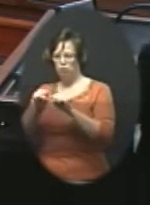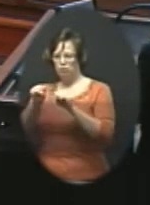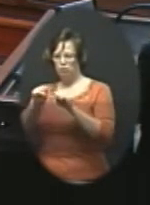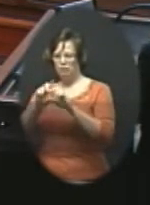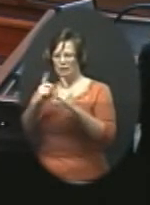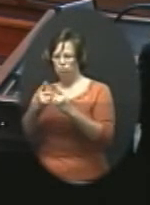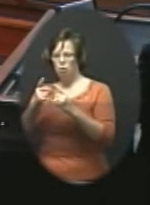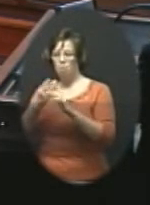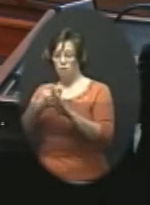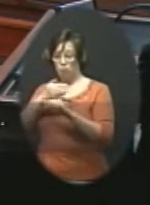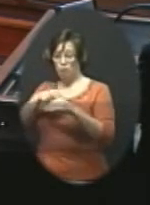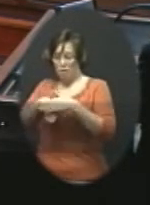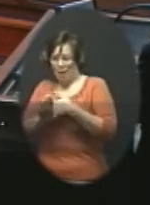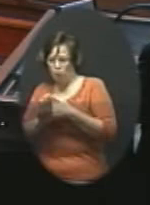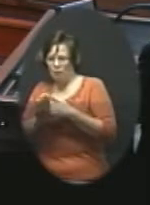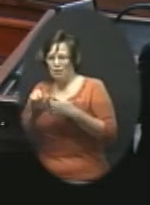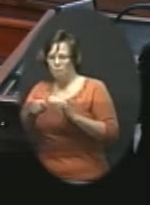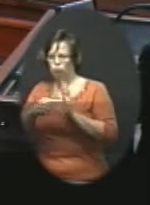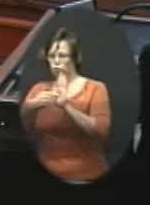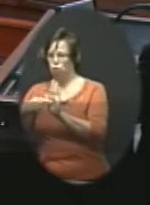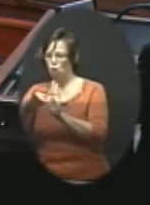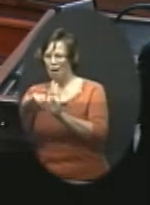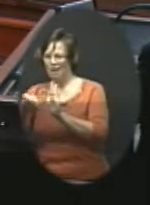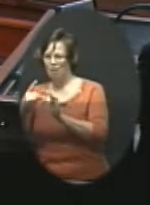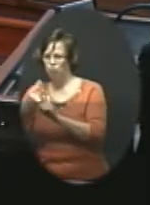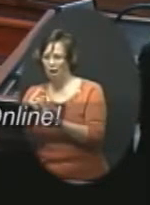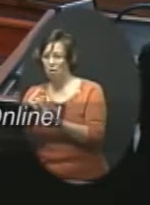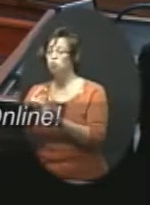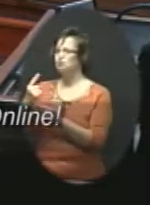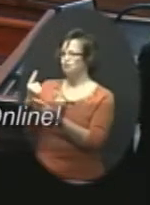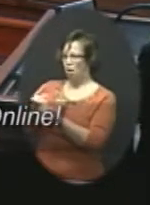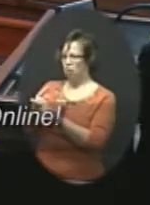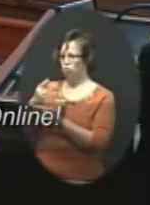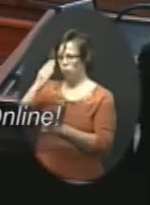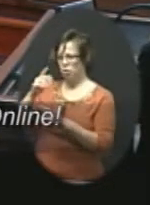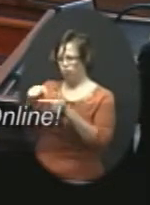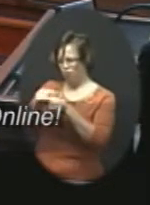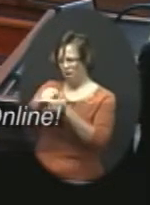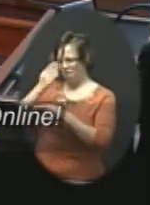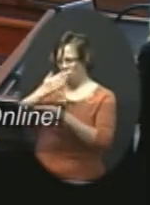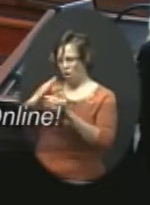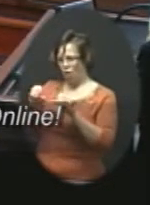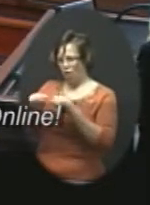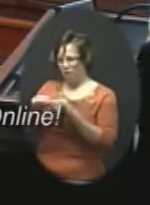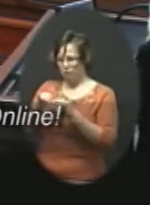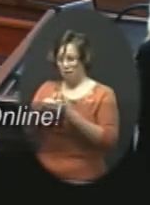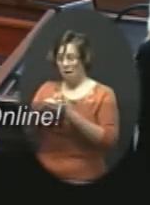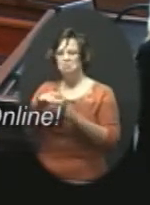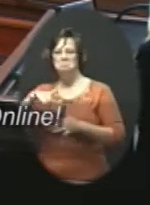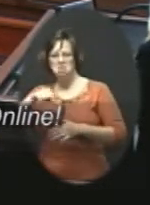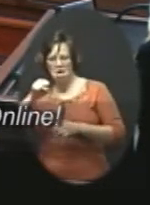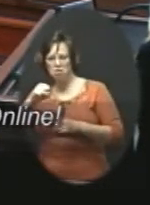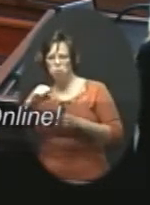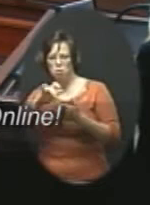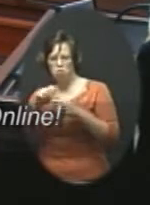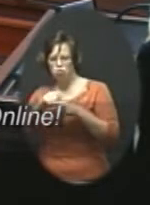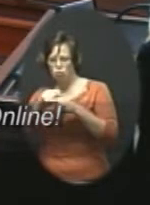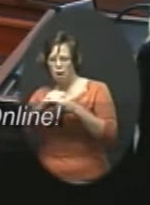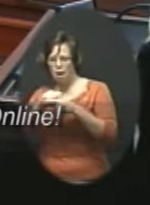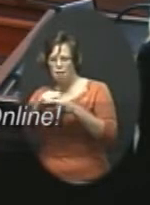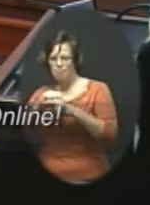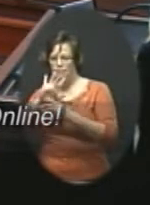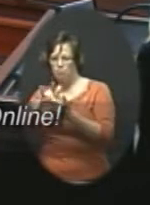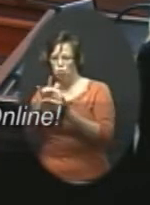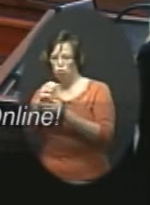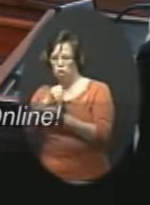entrance in the school building, they have to show identification. Correct. Do we train front office staff in that? We do. Do we train them in the middle of the year so they make sure that they